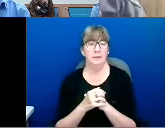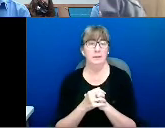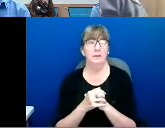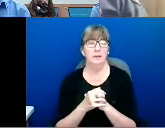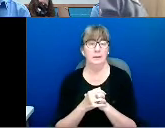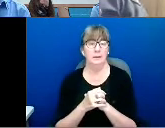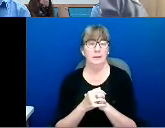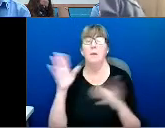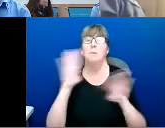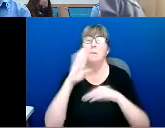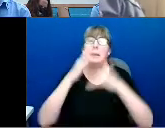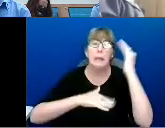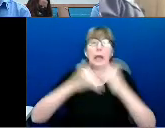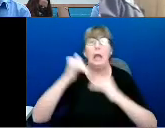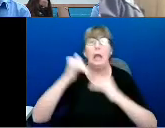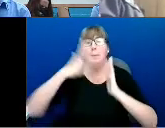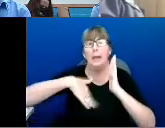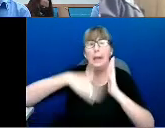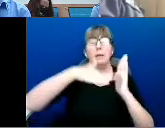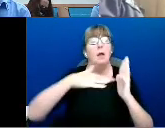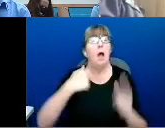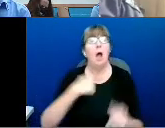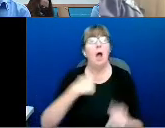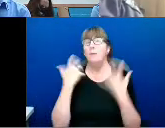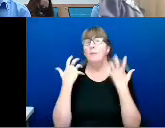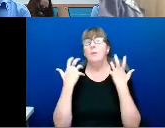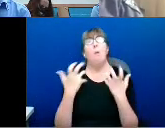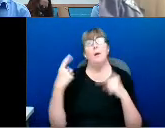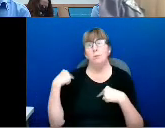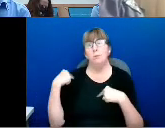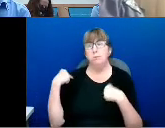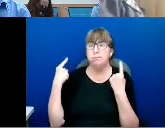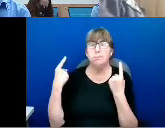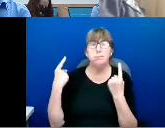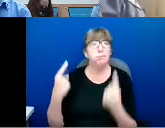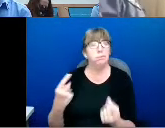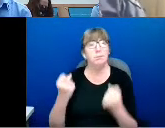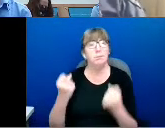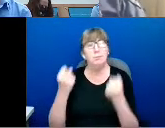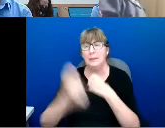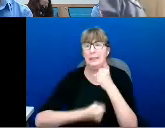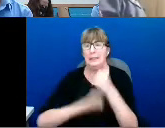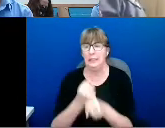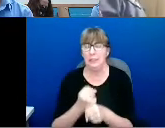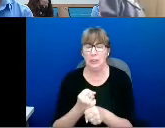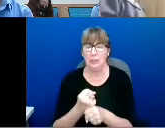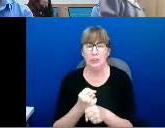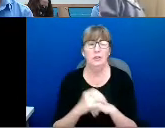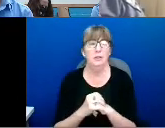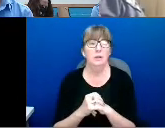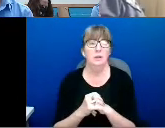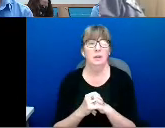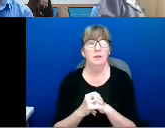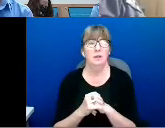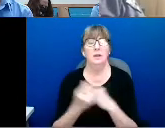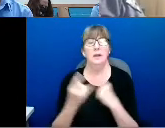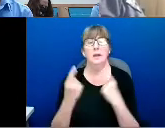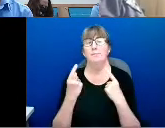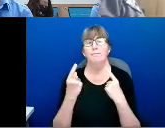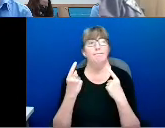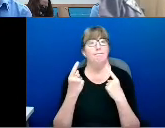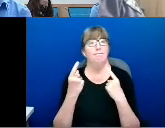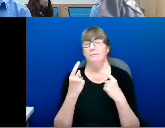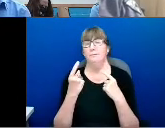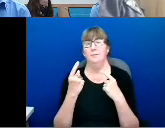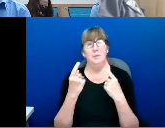was something that I've been wanting to do at Camp Creek for years, and we just never had the time.